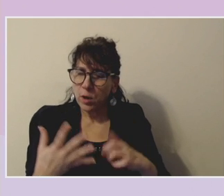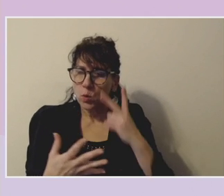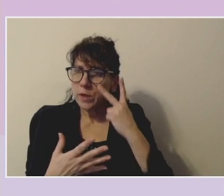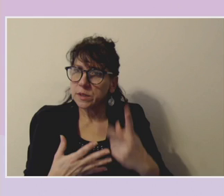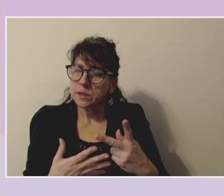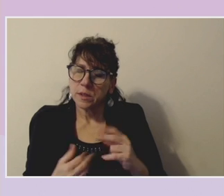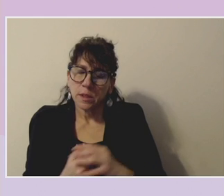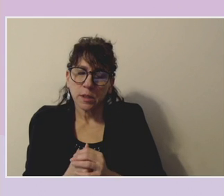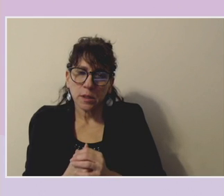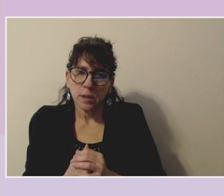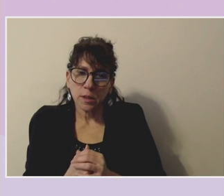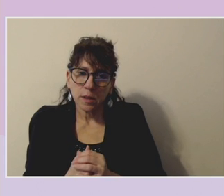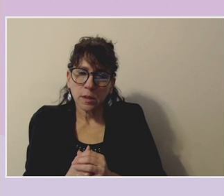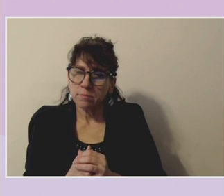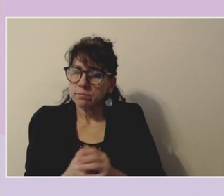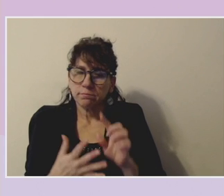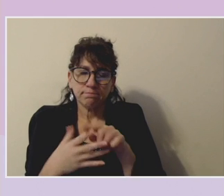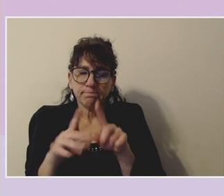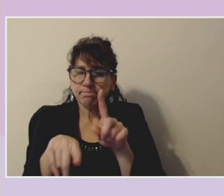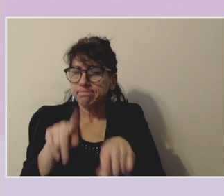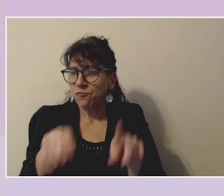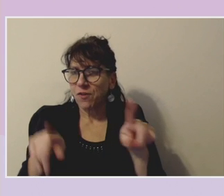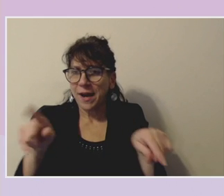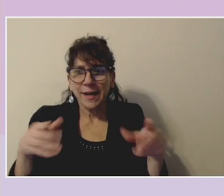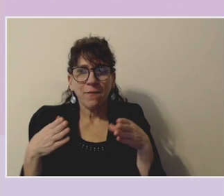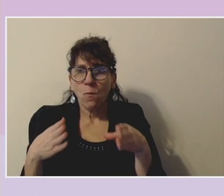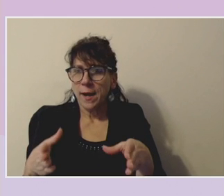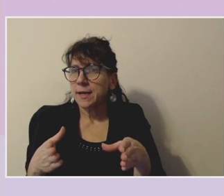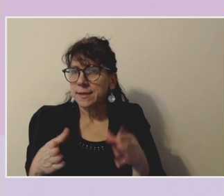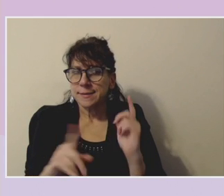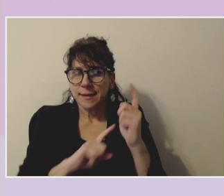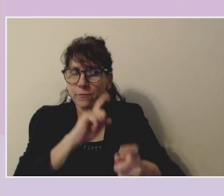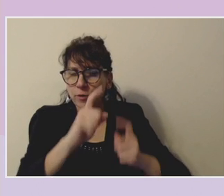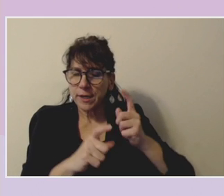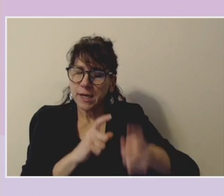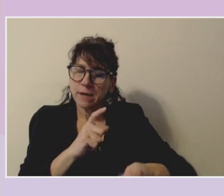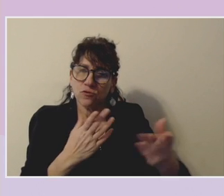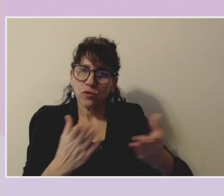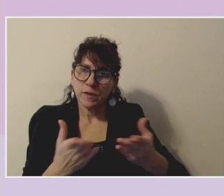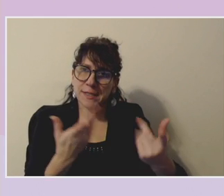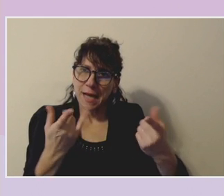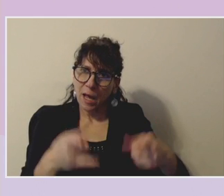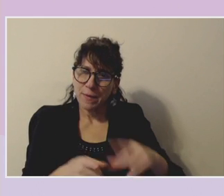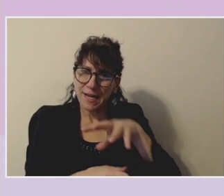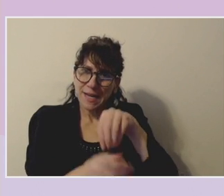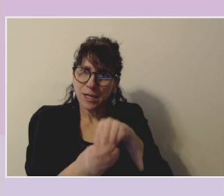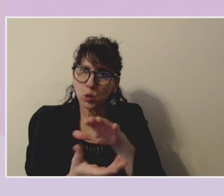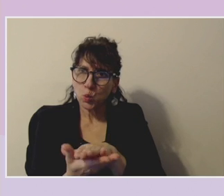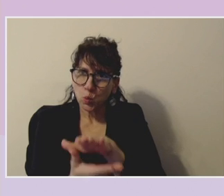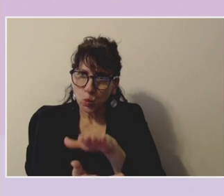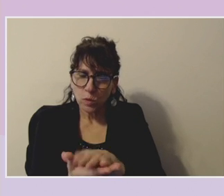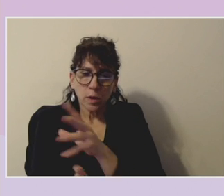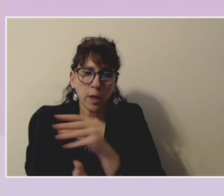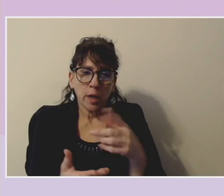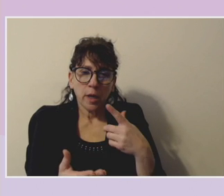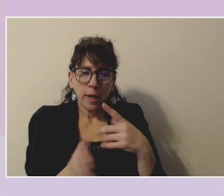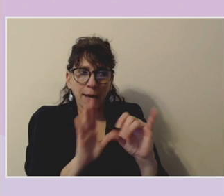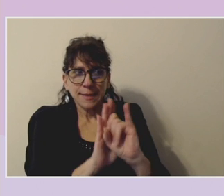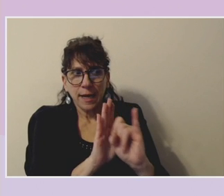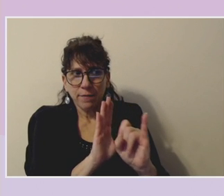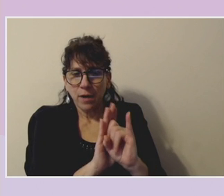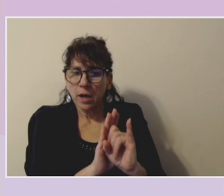a myriad of ways that delivery of services is occurring in the schools. And we did identify a